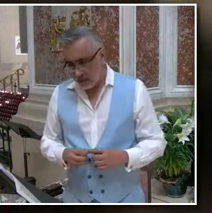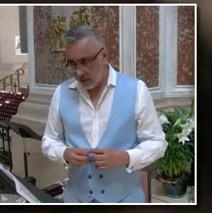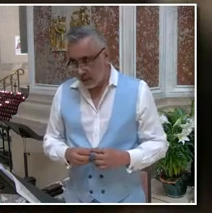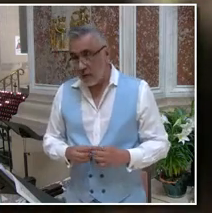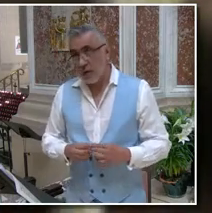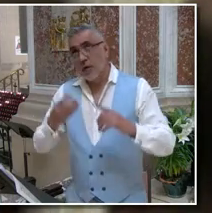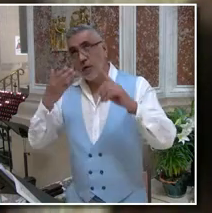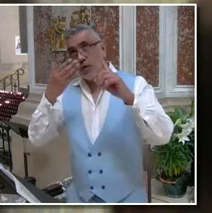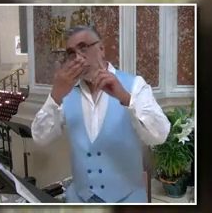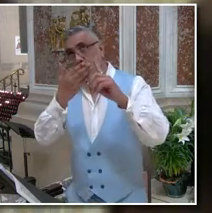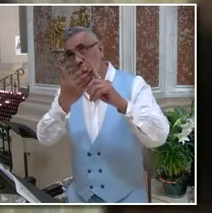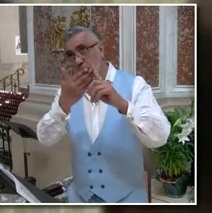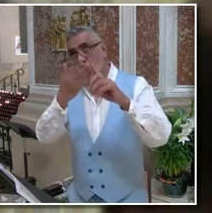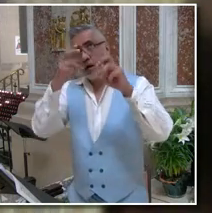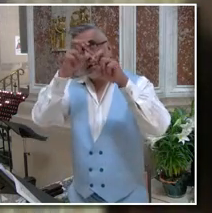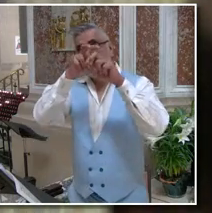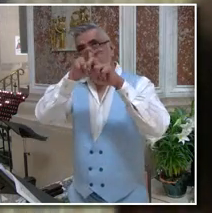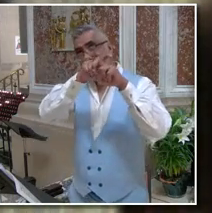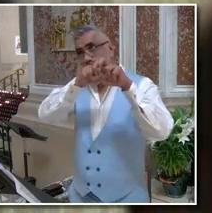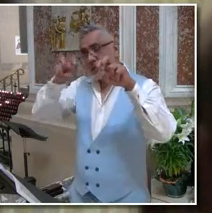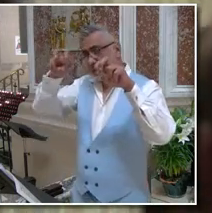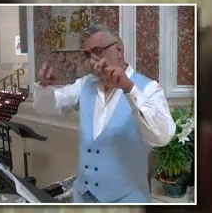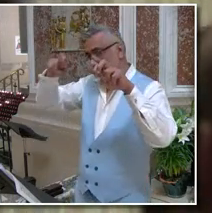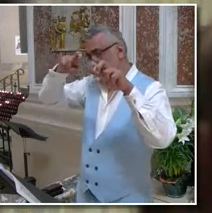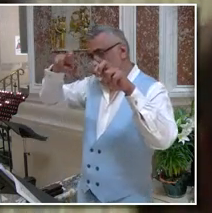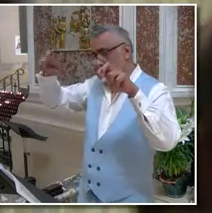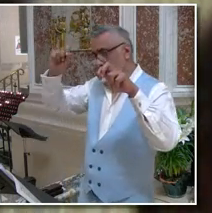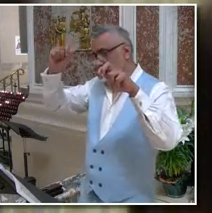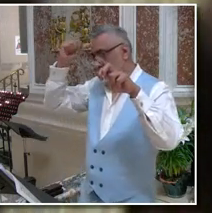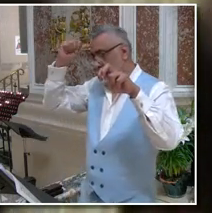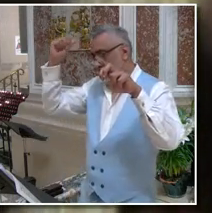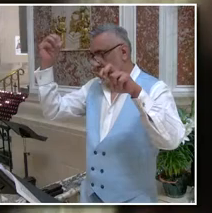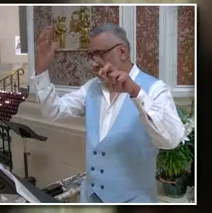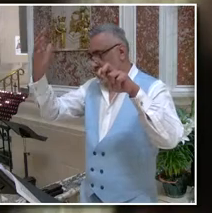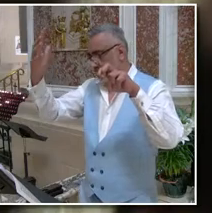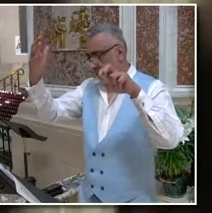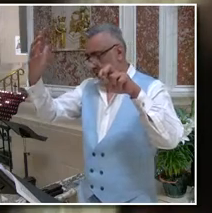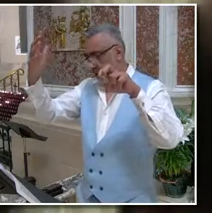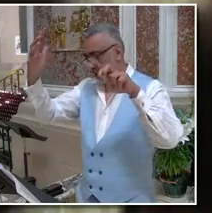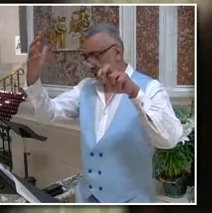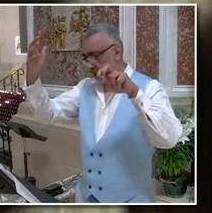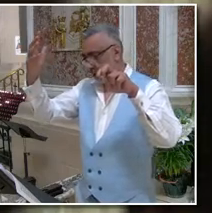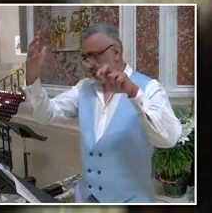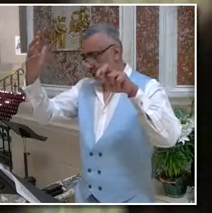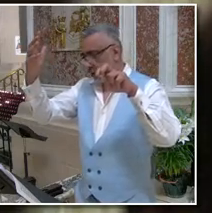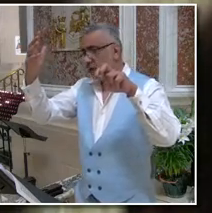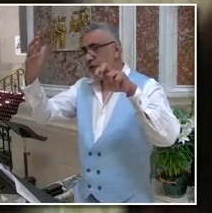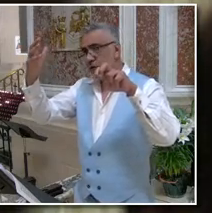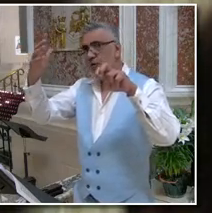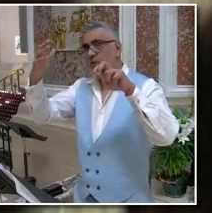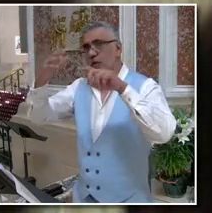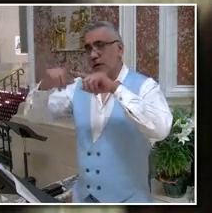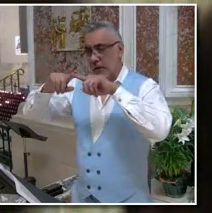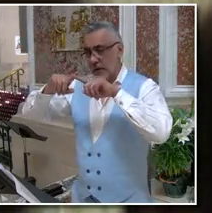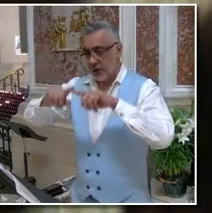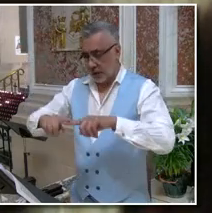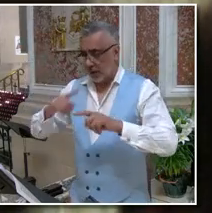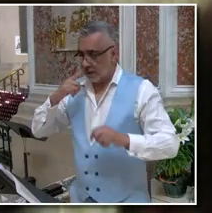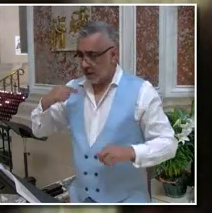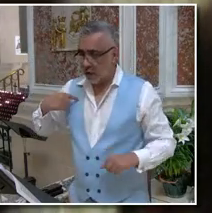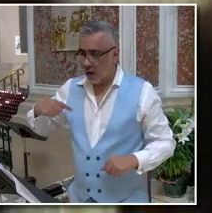eleison. You are seated at the hand of the Father to intercede